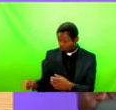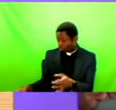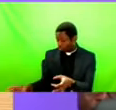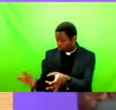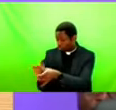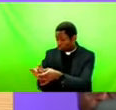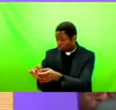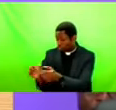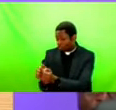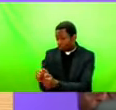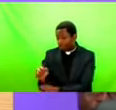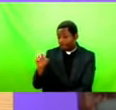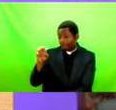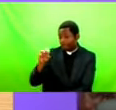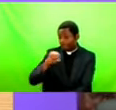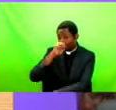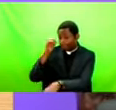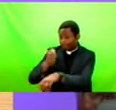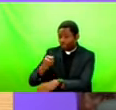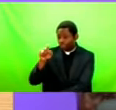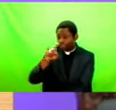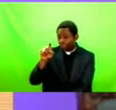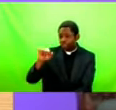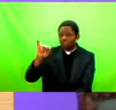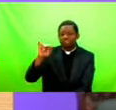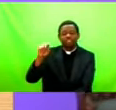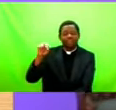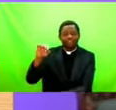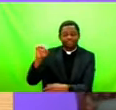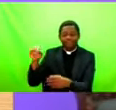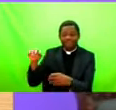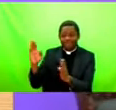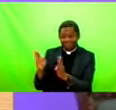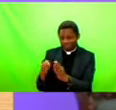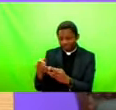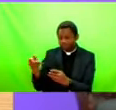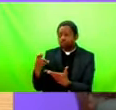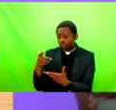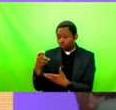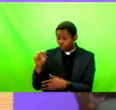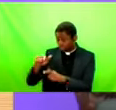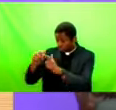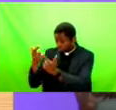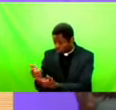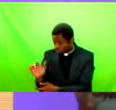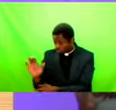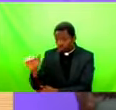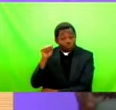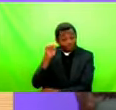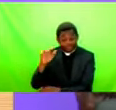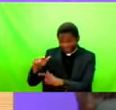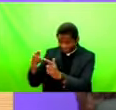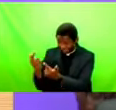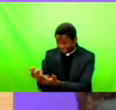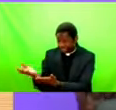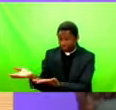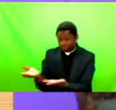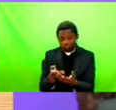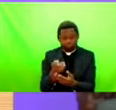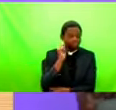Assembly, and that is where he fellowshipped. And so the Women Ministry of Mount Zion Assembly will testify